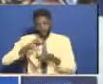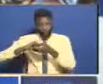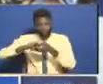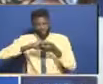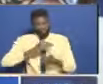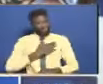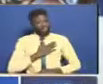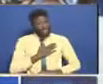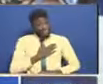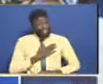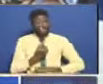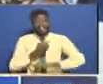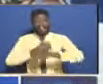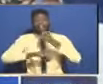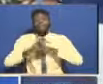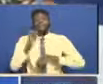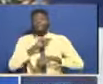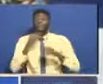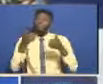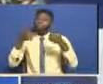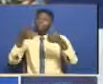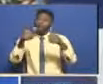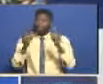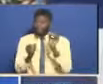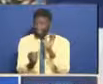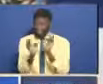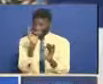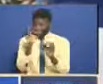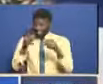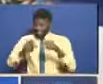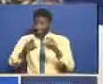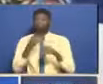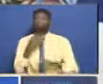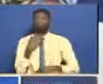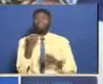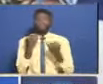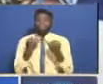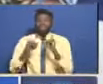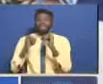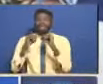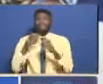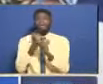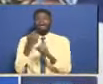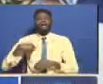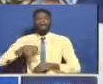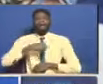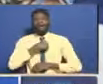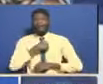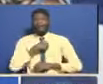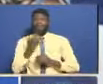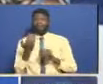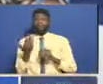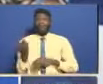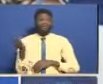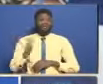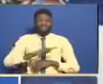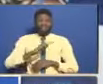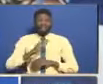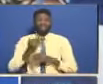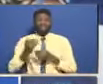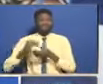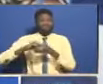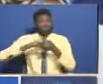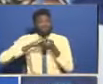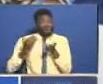done. So if you want to try and take us back, and you don't want to accept